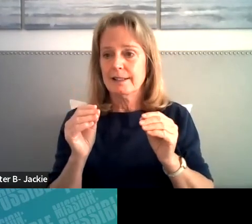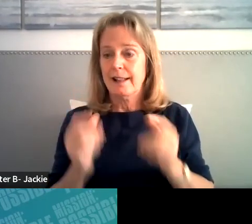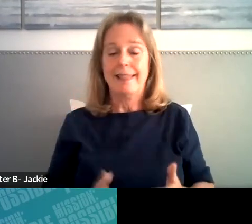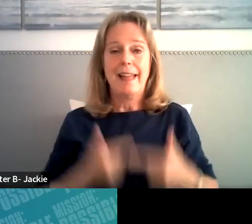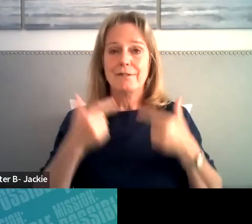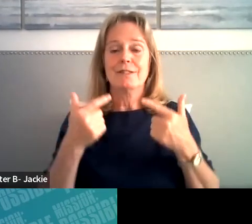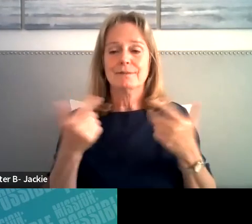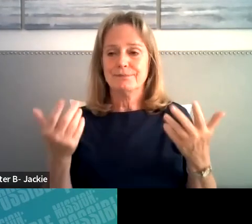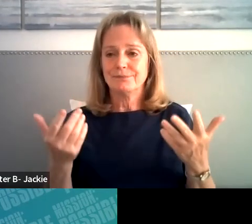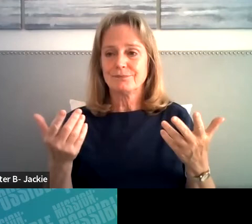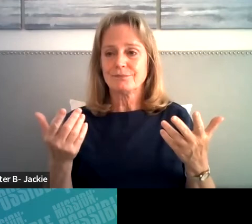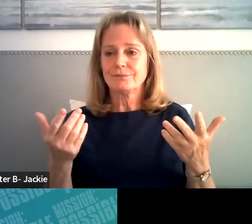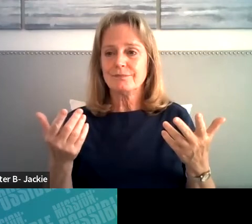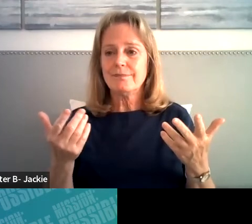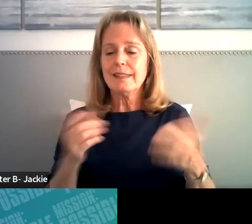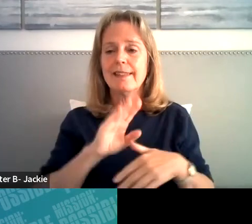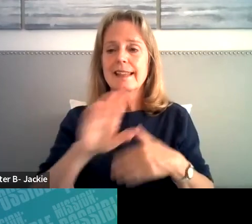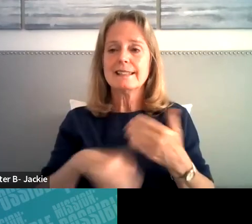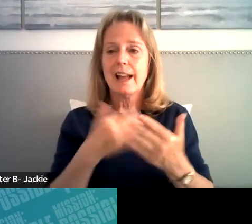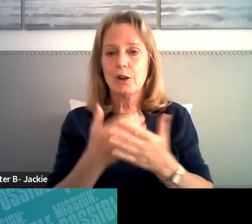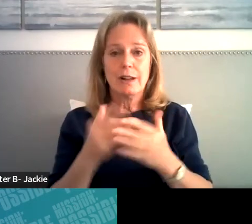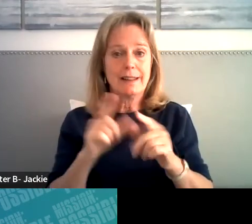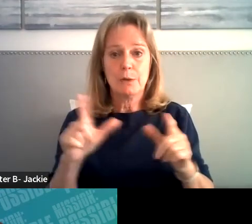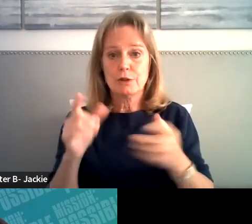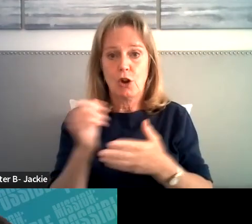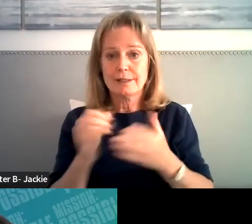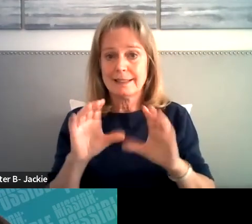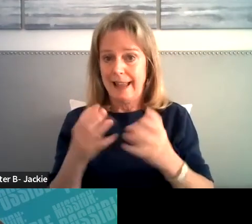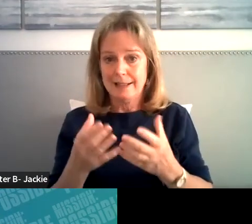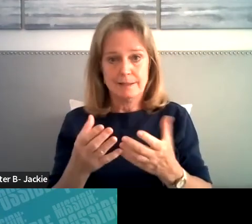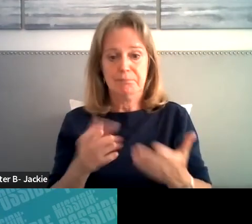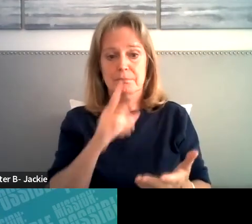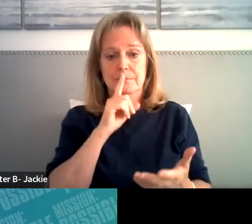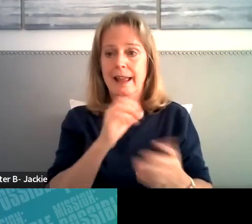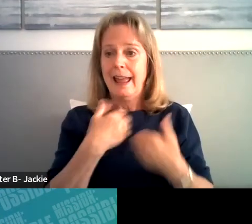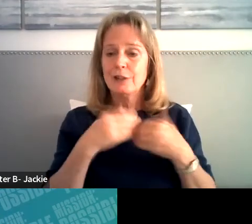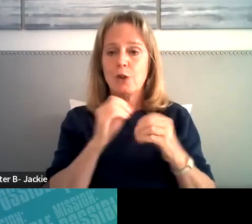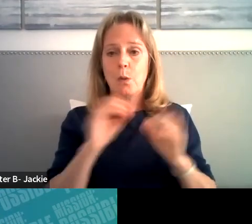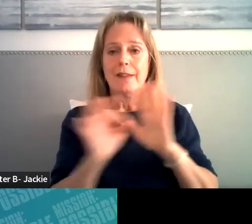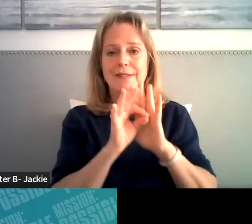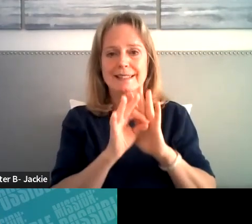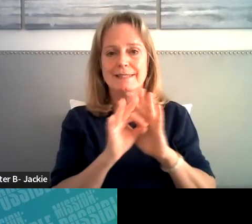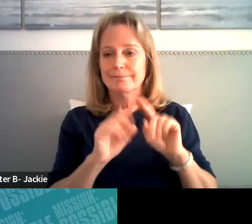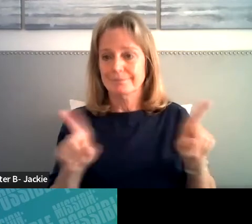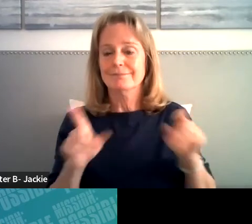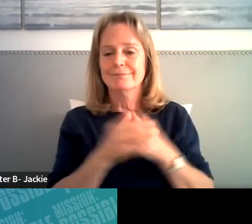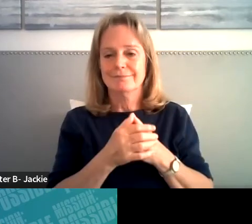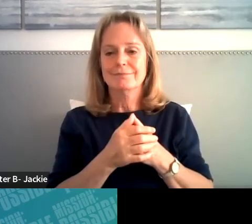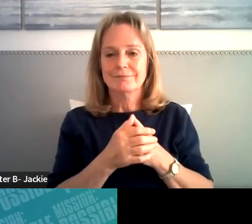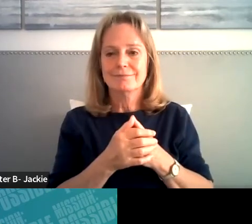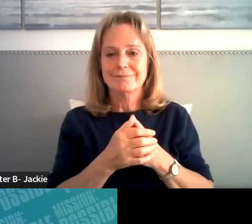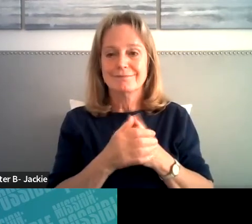life, the entire language arts class, they did not have any Fs. And so our goal is to look at